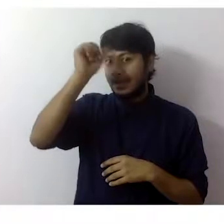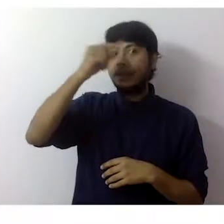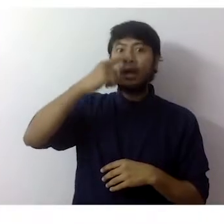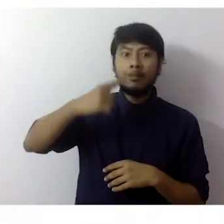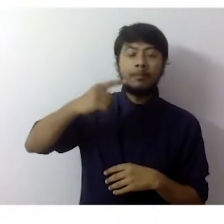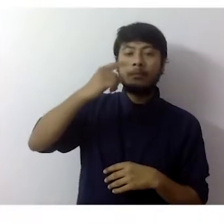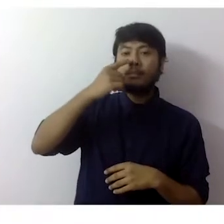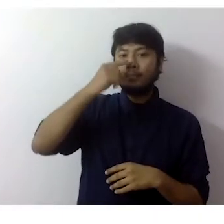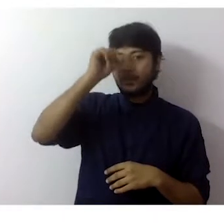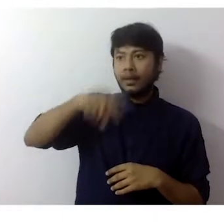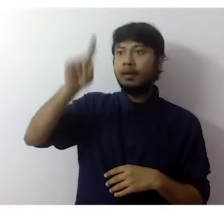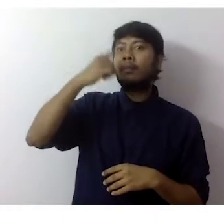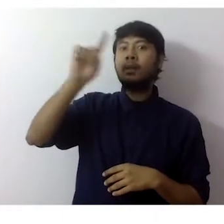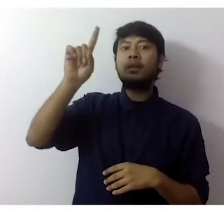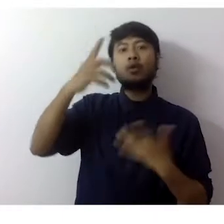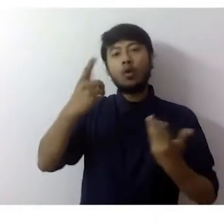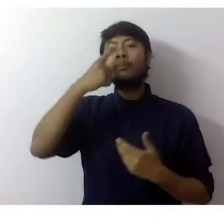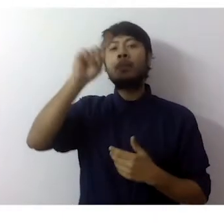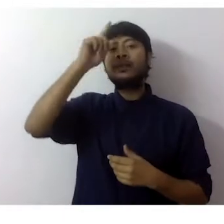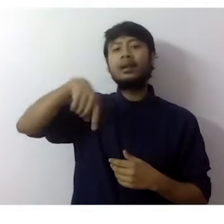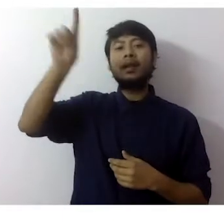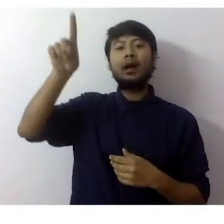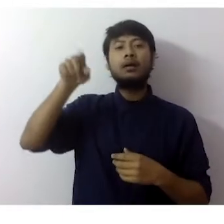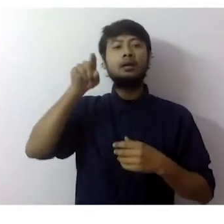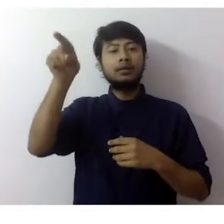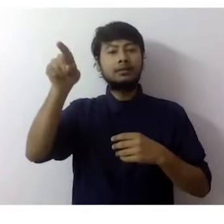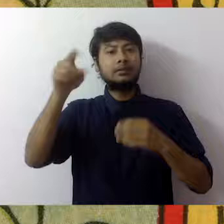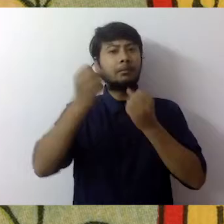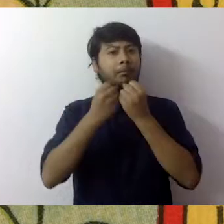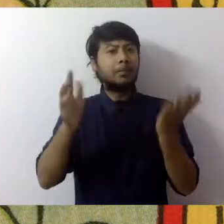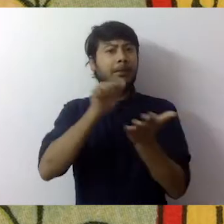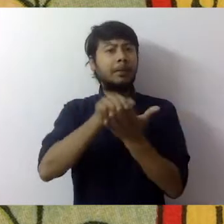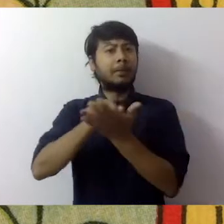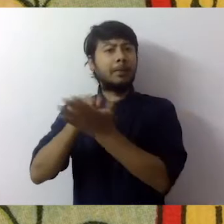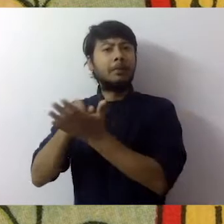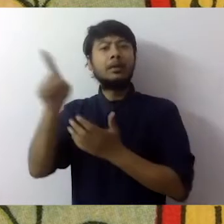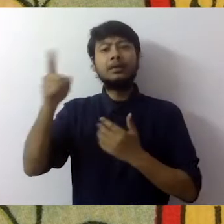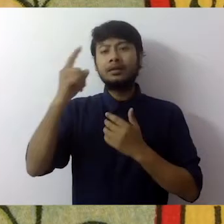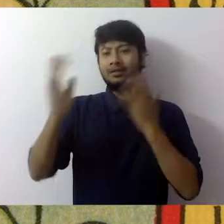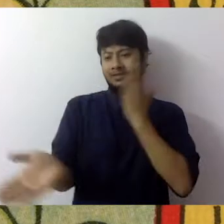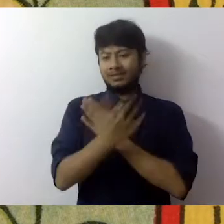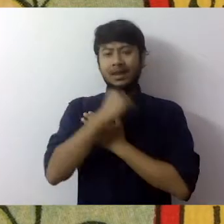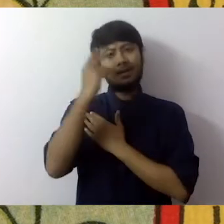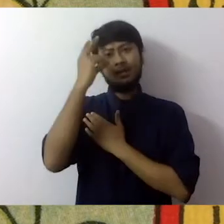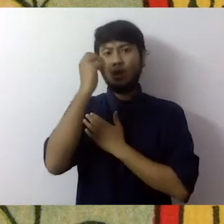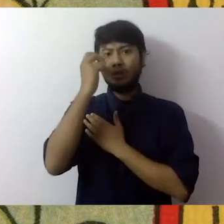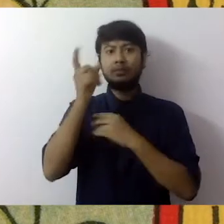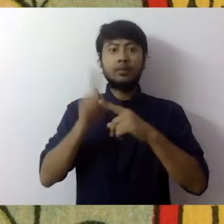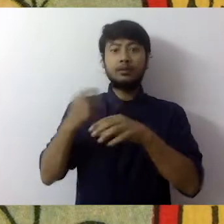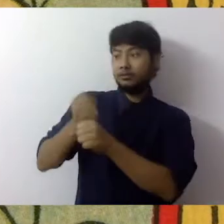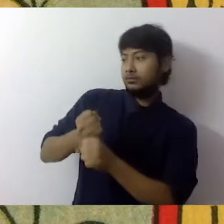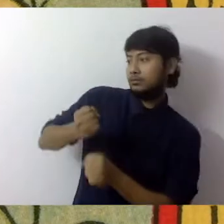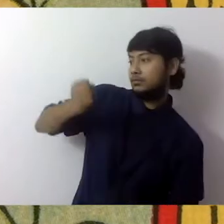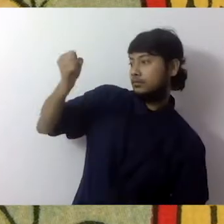became a part of the popular imagery. Bharat Mata holding onto a saffron flag with a charkha, in this case, or an